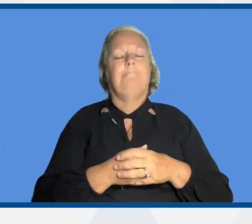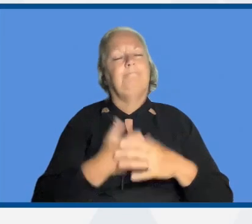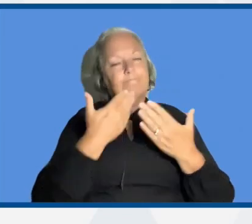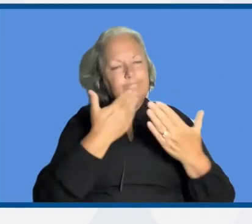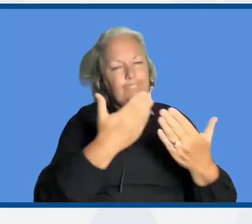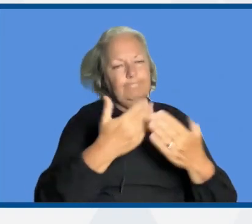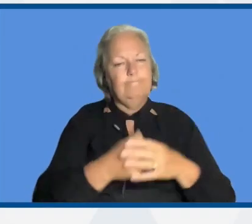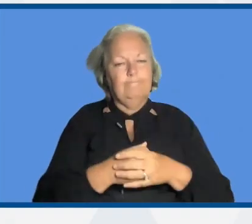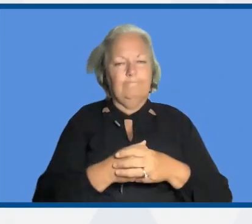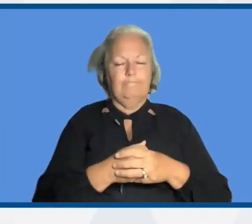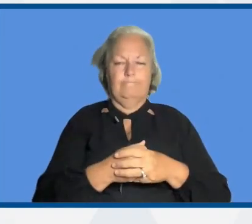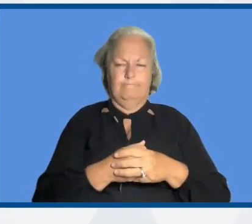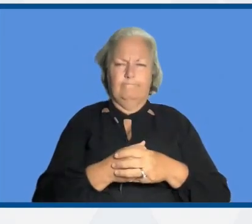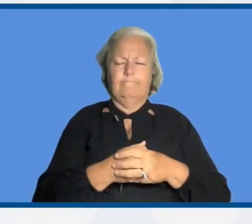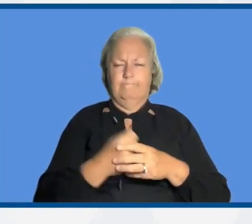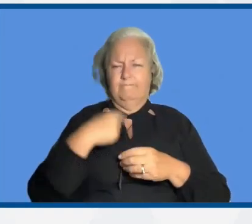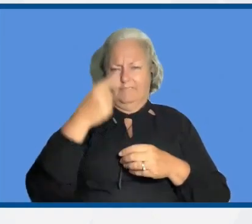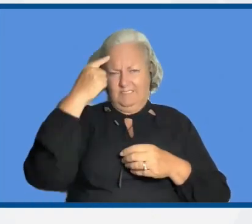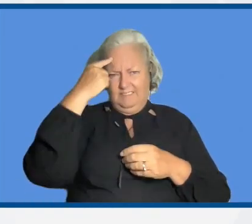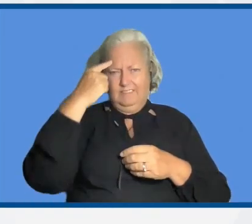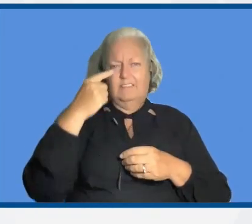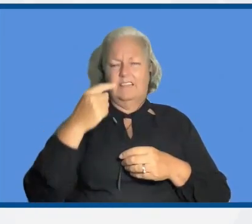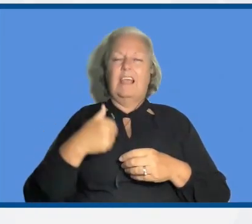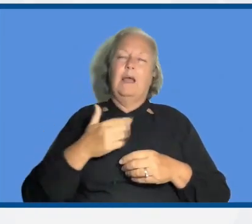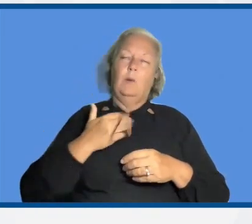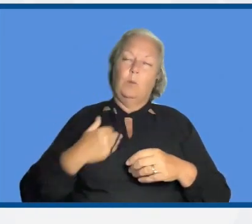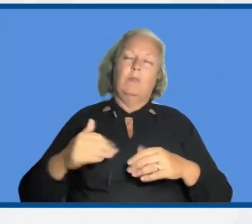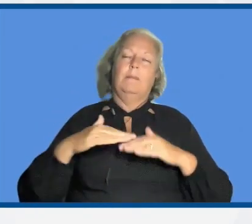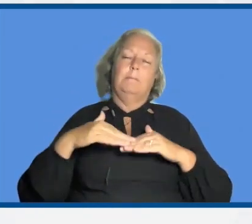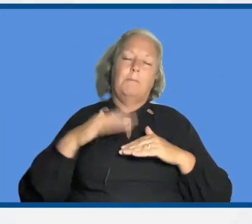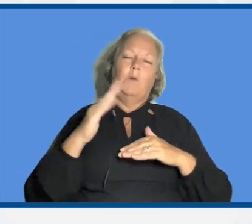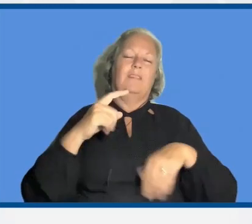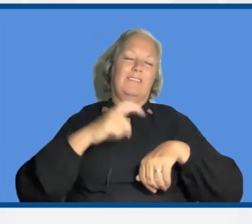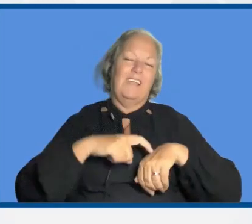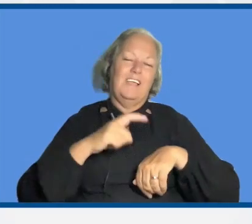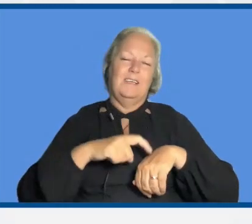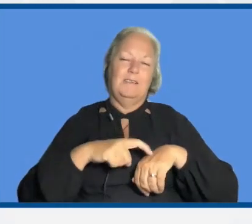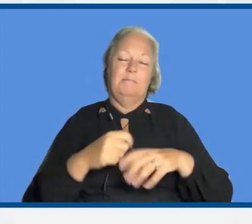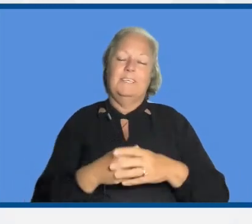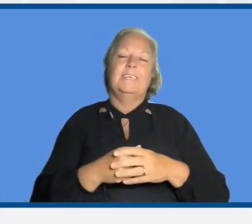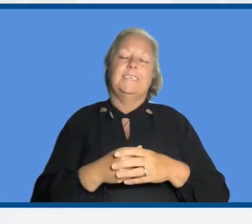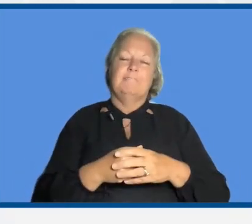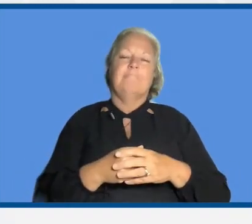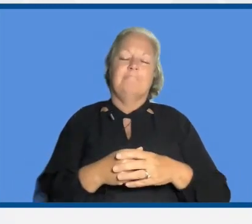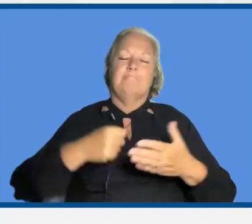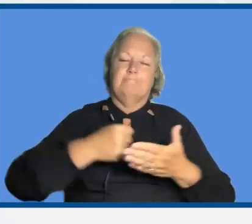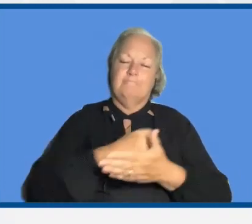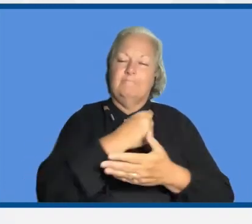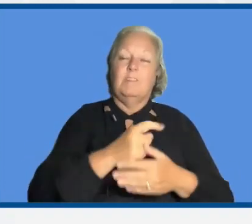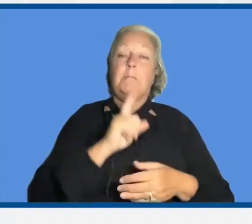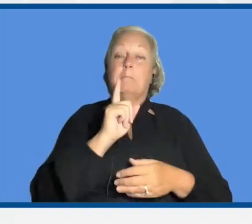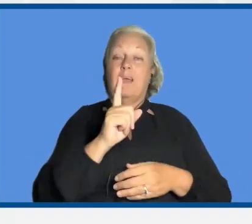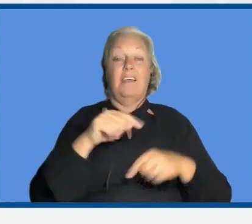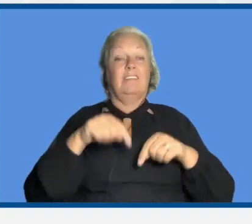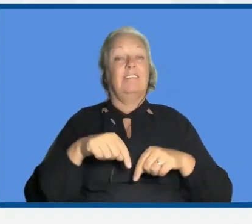I believe, all wish we had more time. It's been incredibly interesting and some really